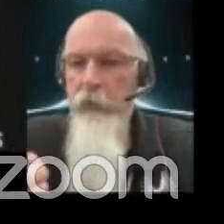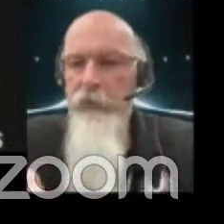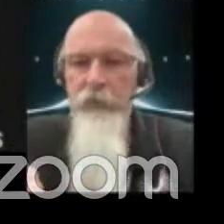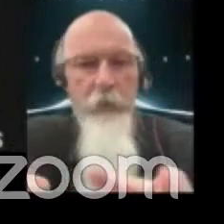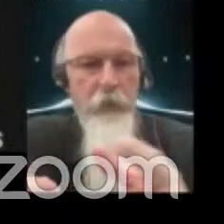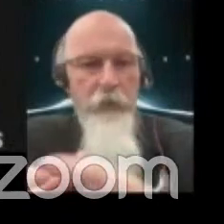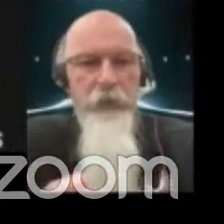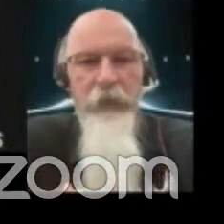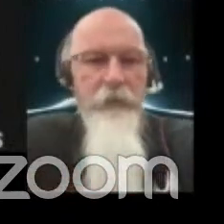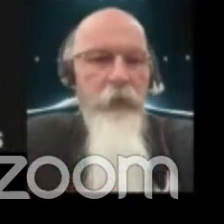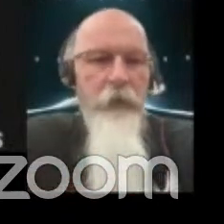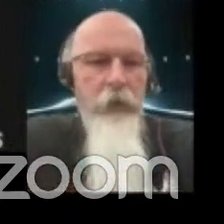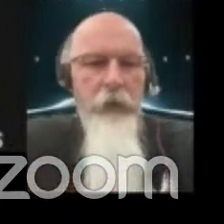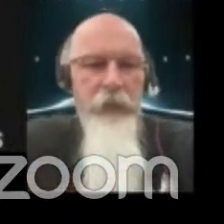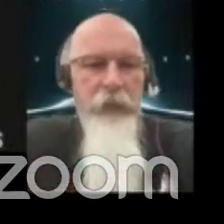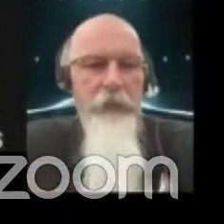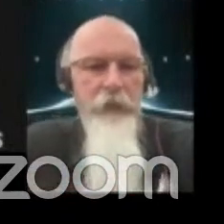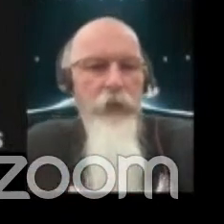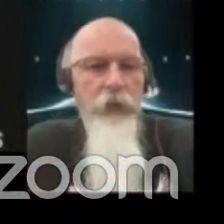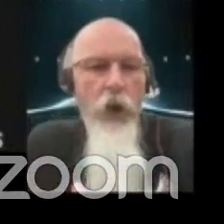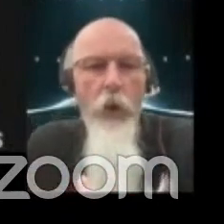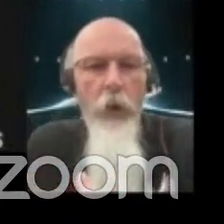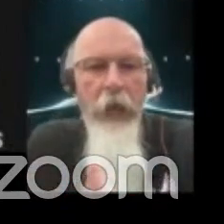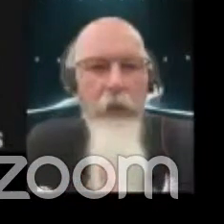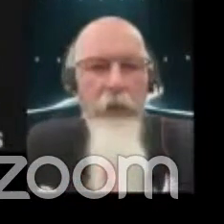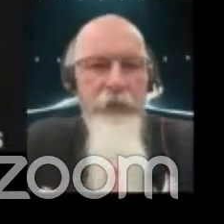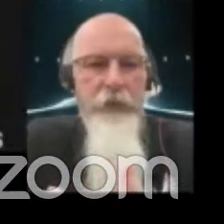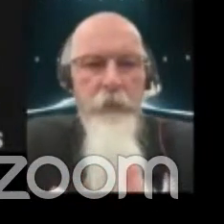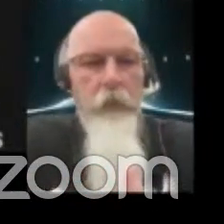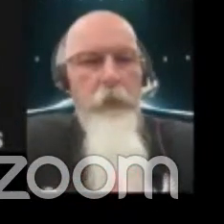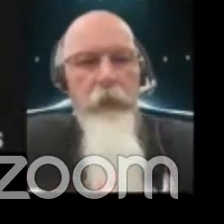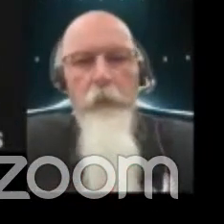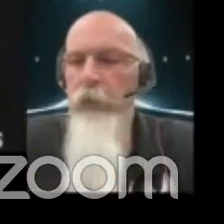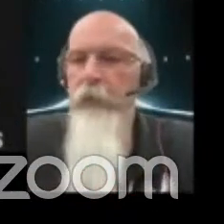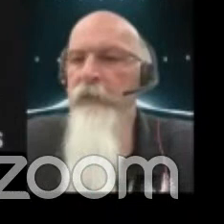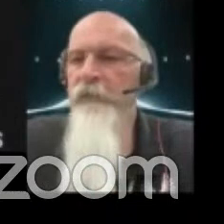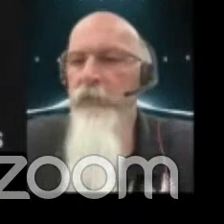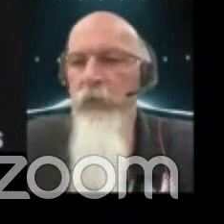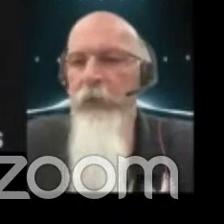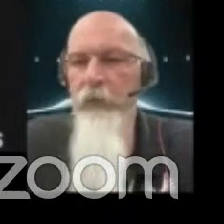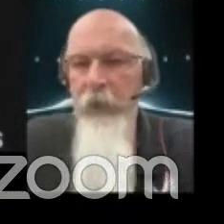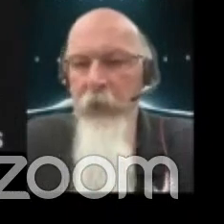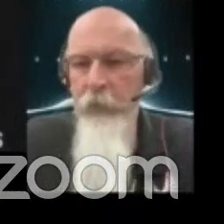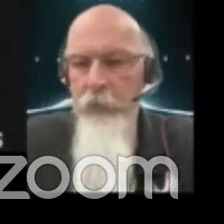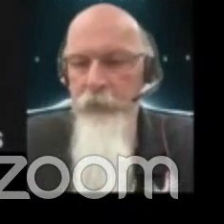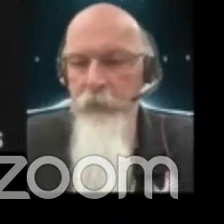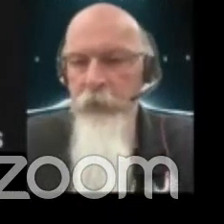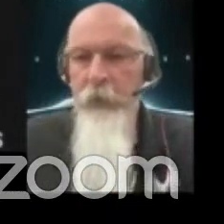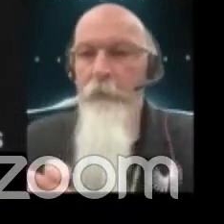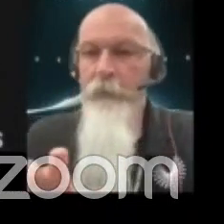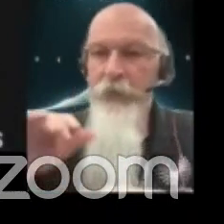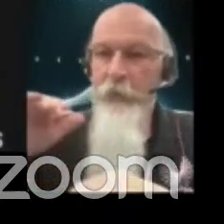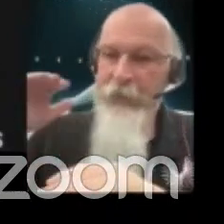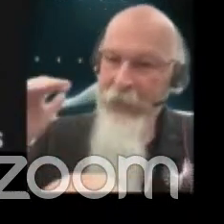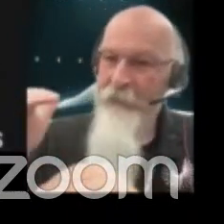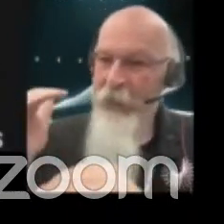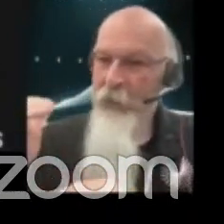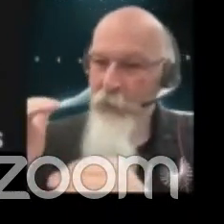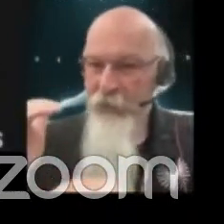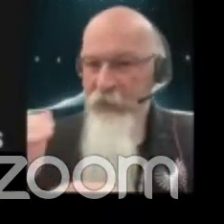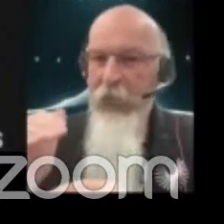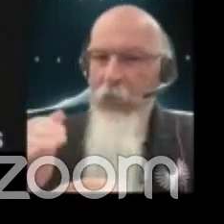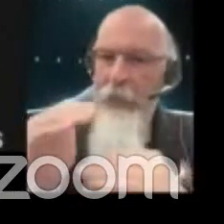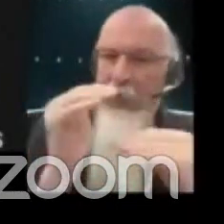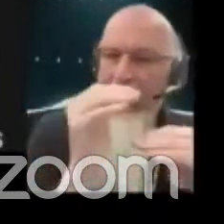built this system and as you see the very very last sentence no AI system can be completely free of errors so it's